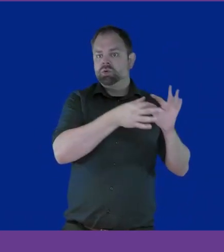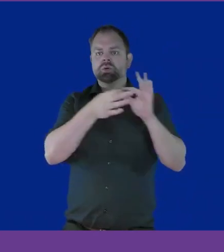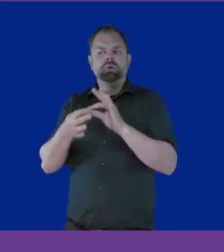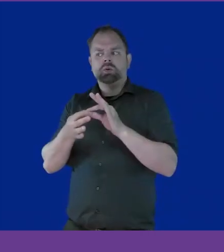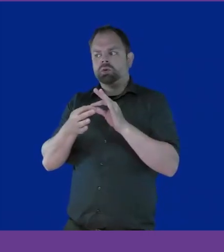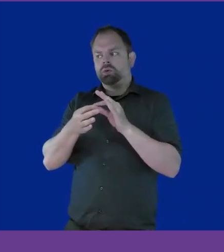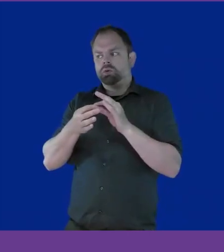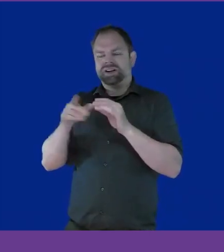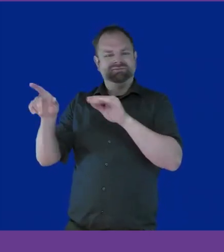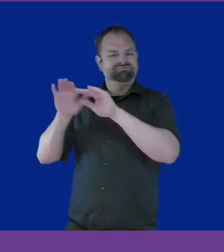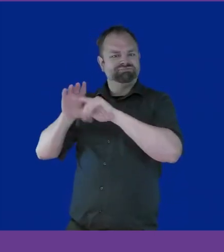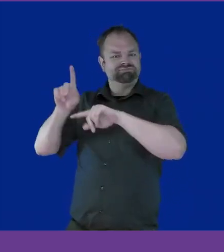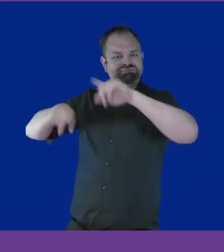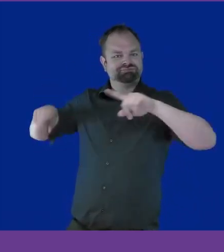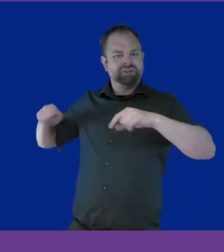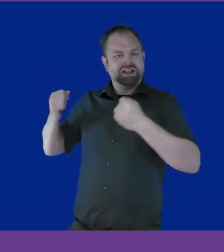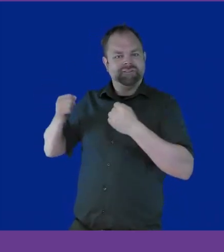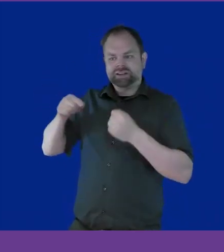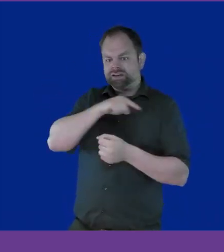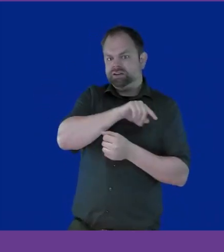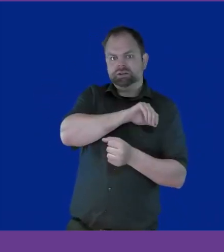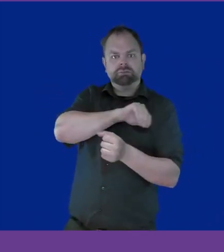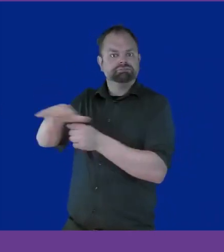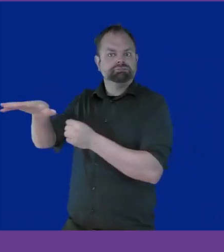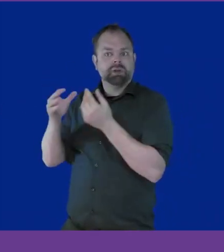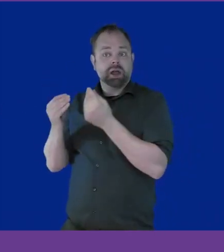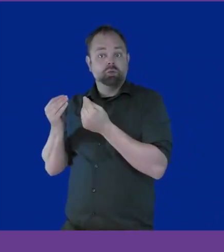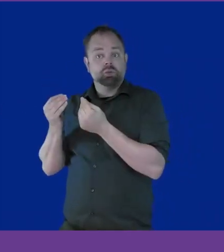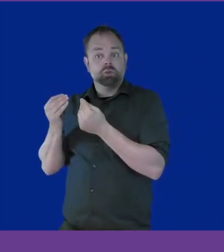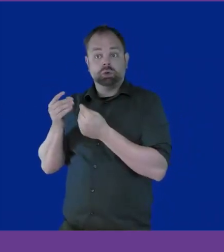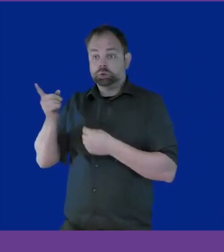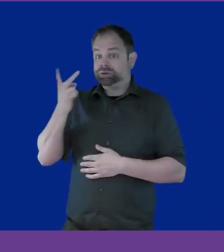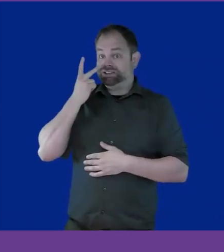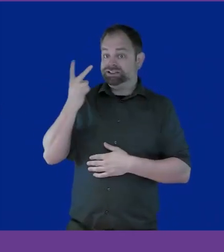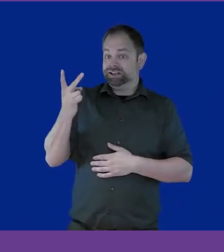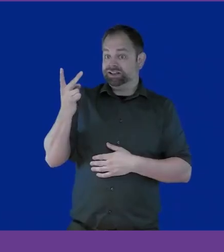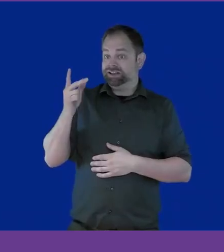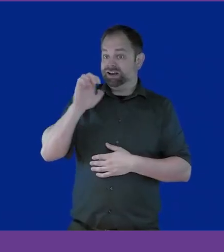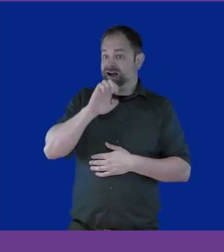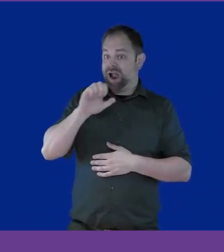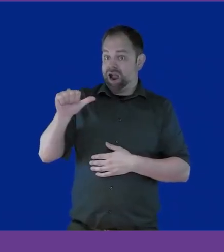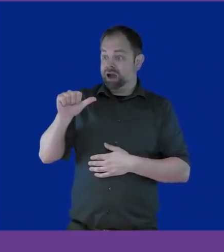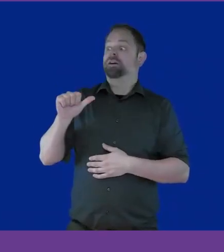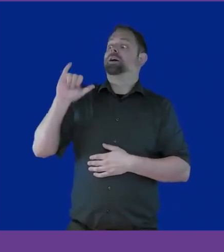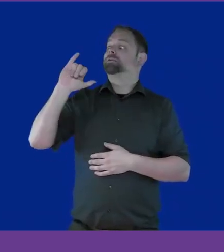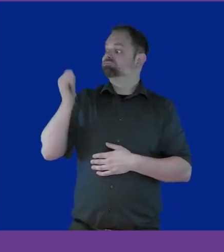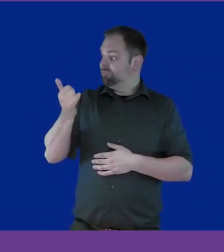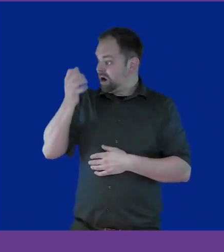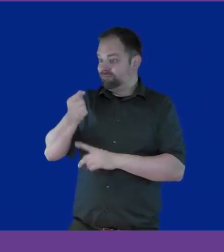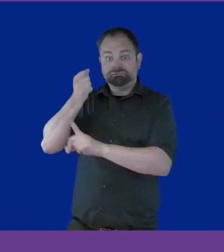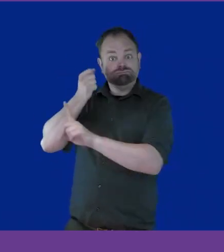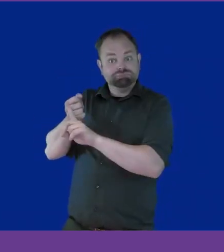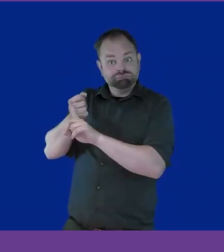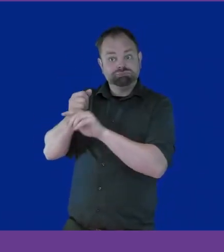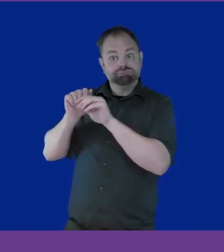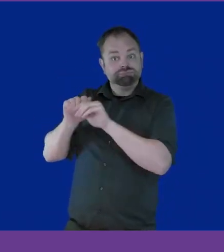your DG? Well, again, I mean, the Accessibility Act, I see it a bit,